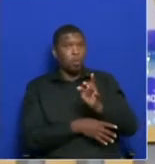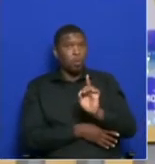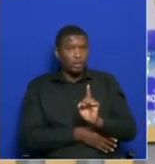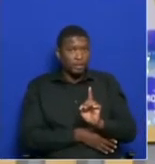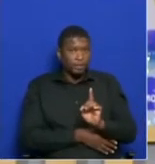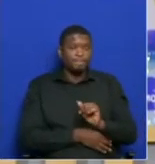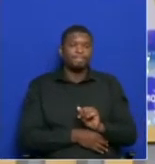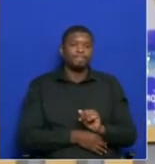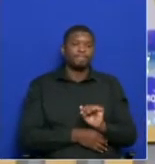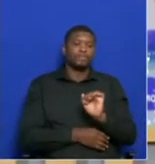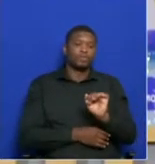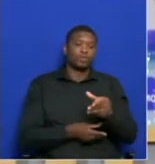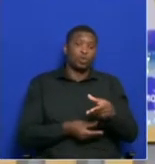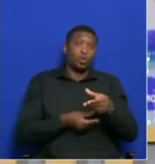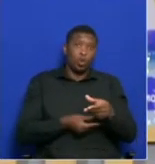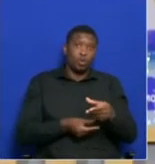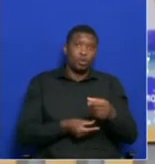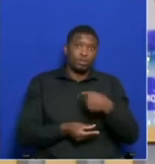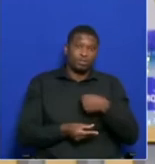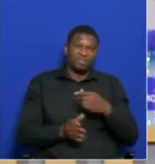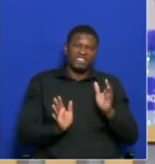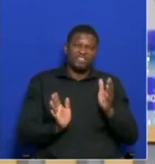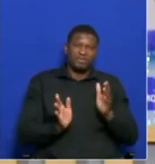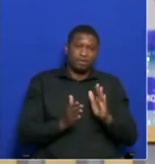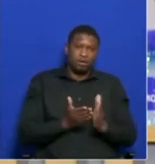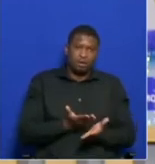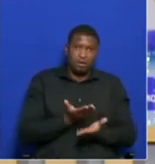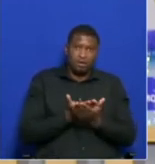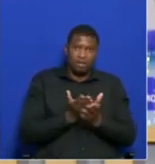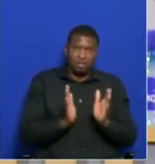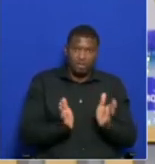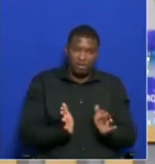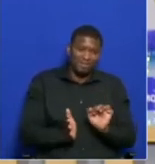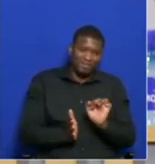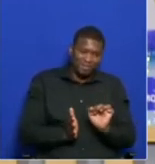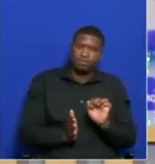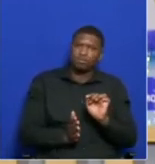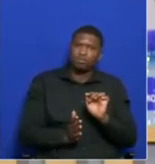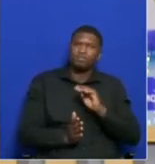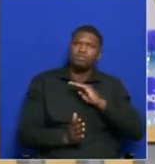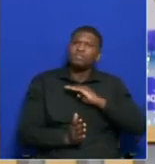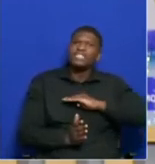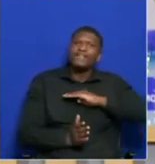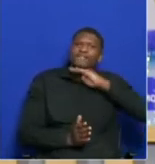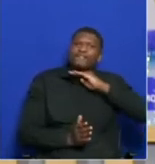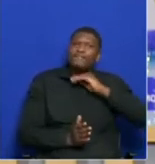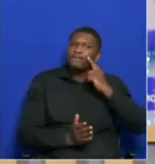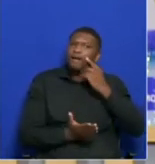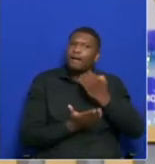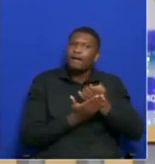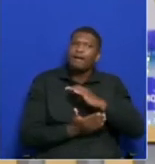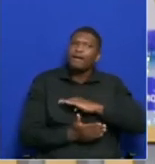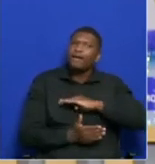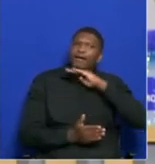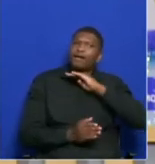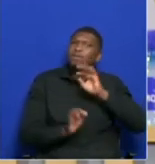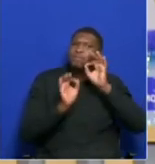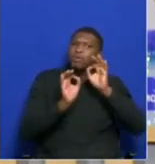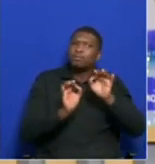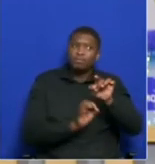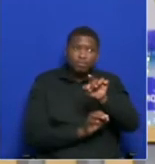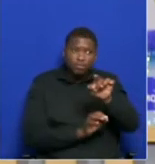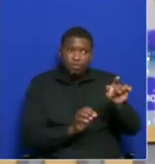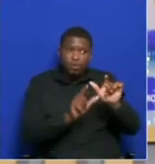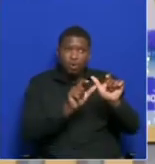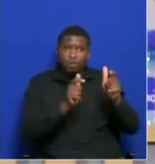I've attached here are evident enough to assist the Commission in